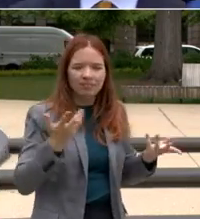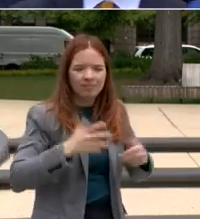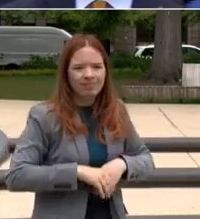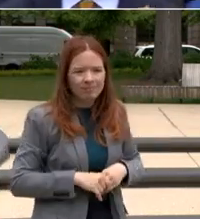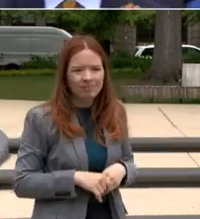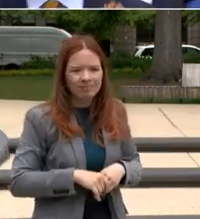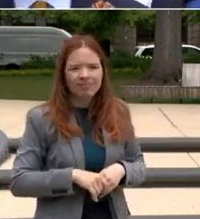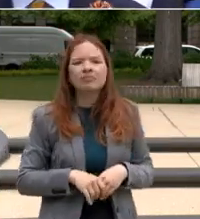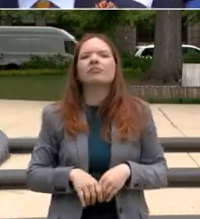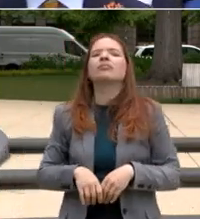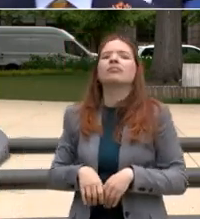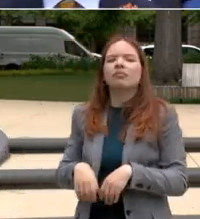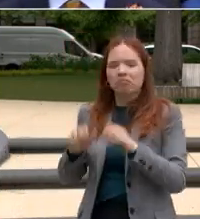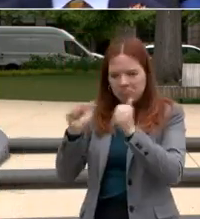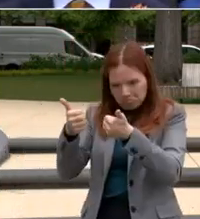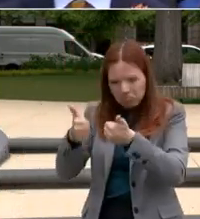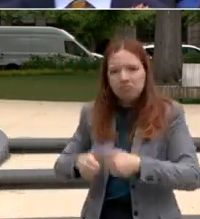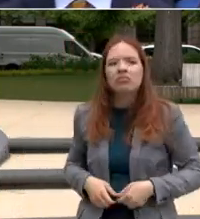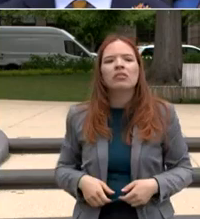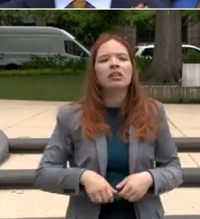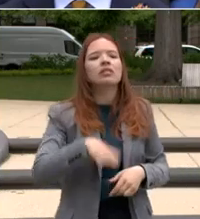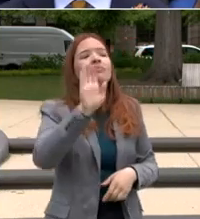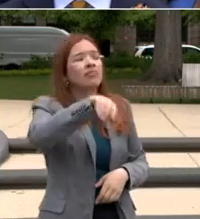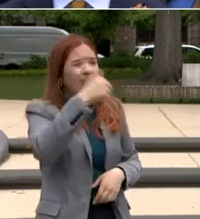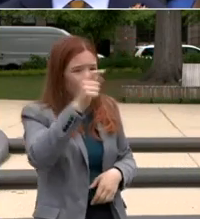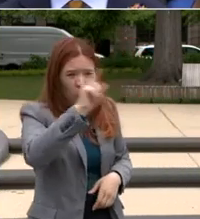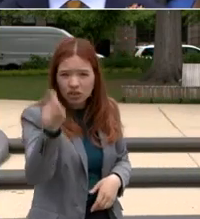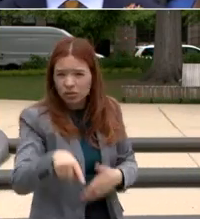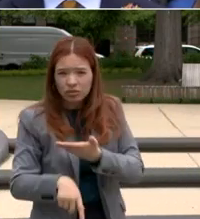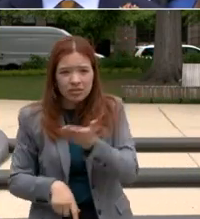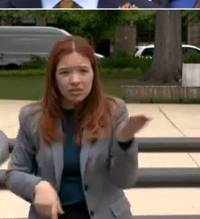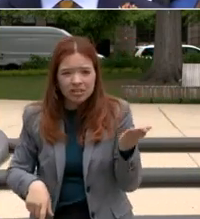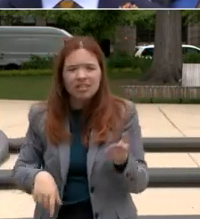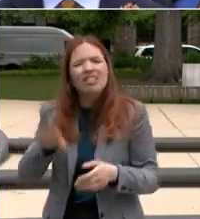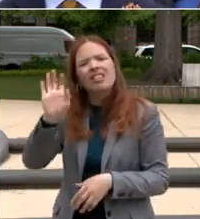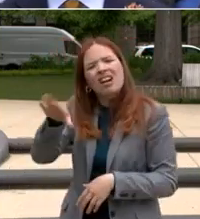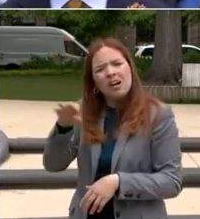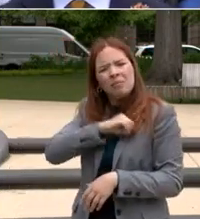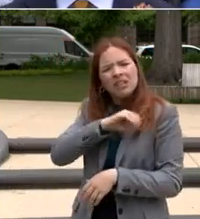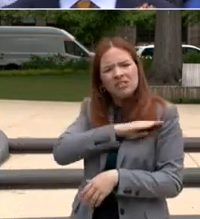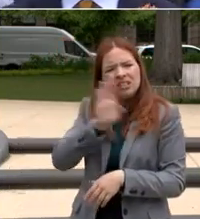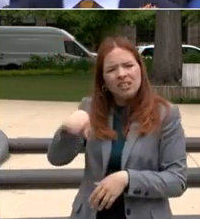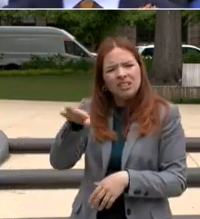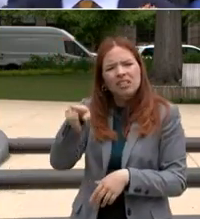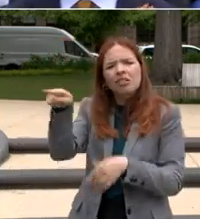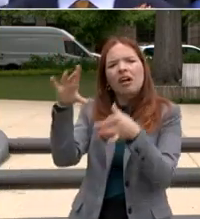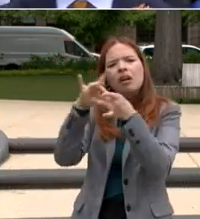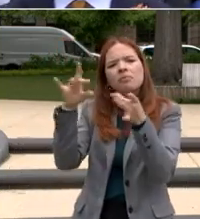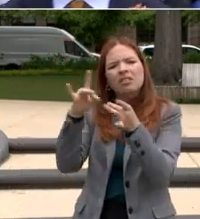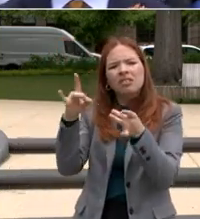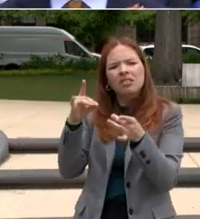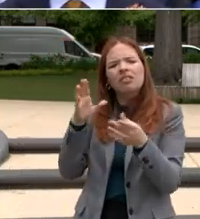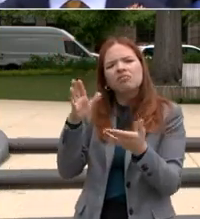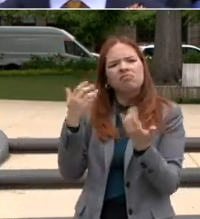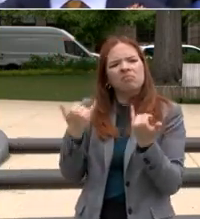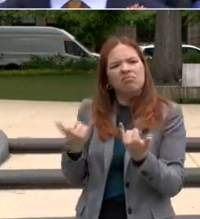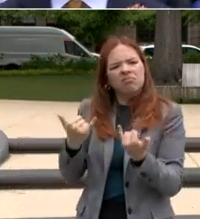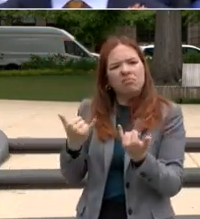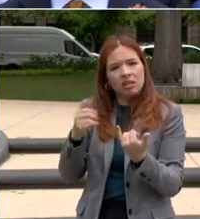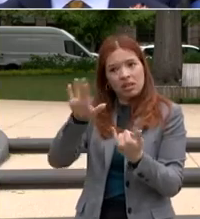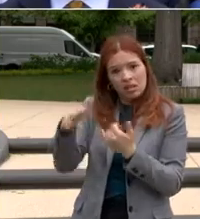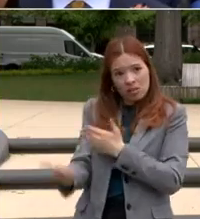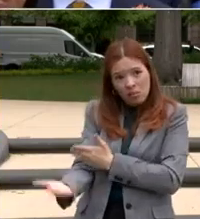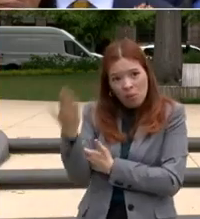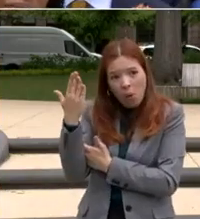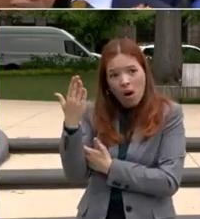Yes. Next question. Mayor, can I ask you to respond to some of the comments that are being made today? Earlier this morning, the council chair made